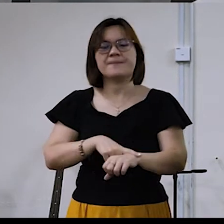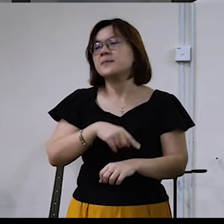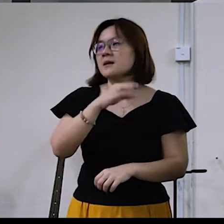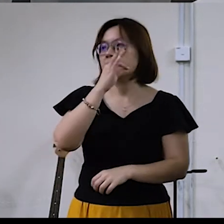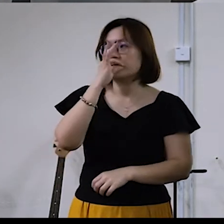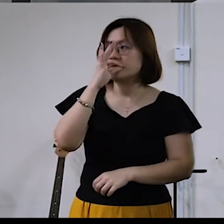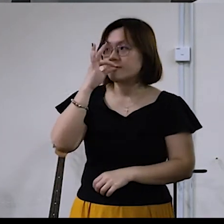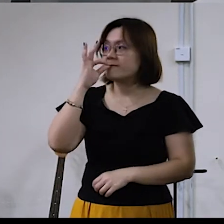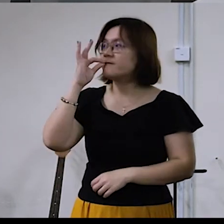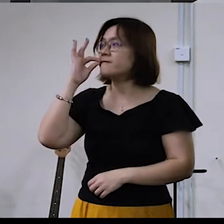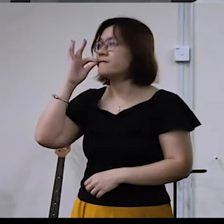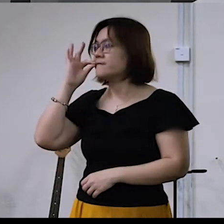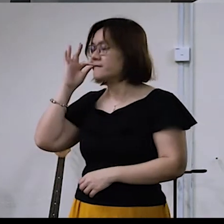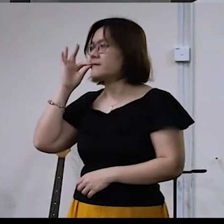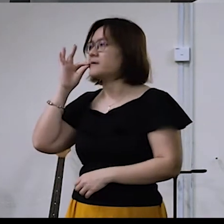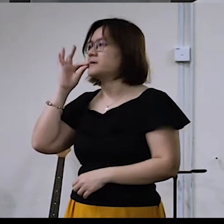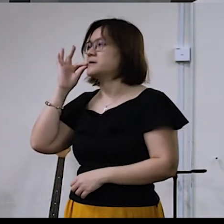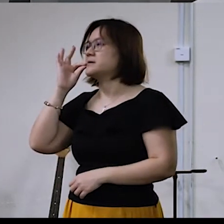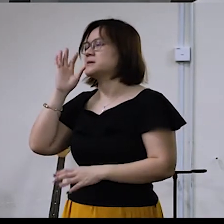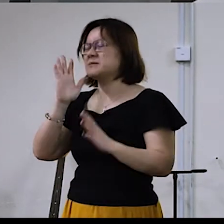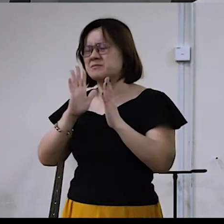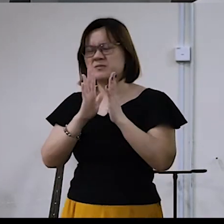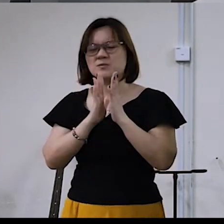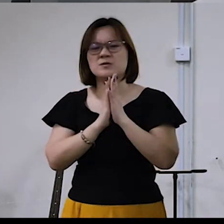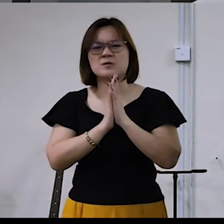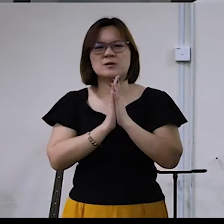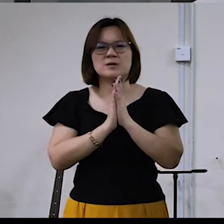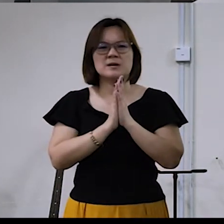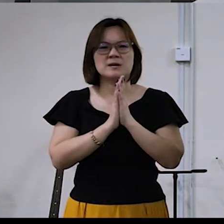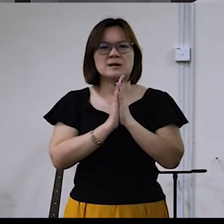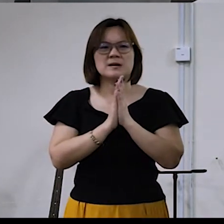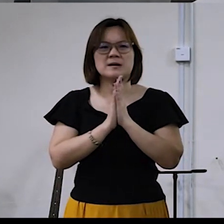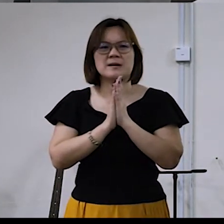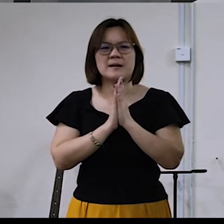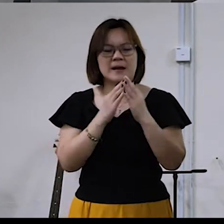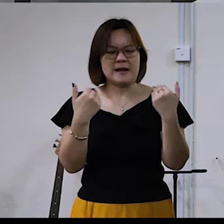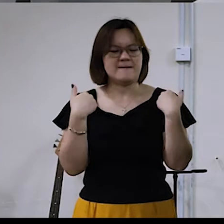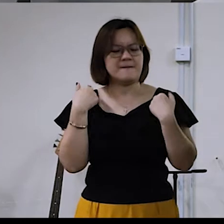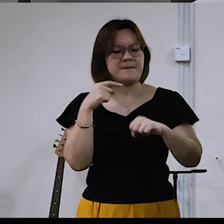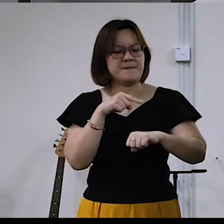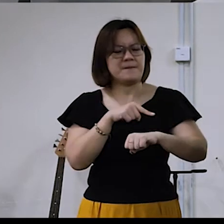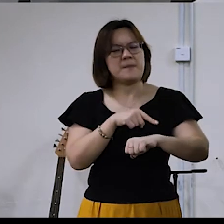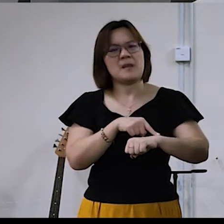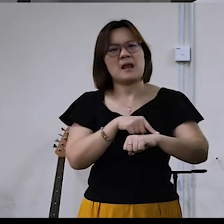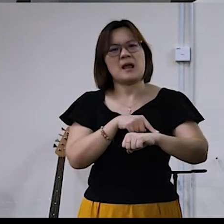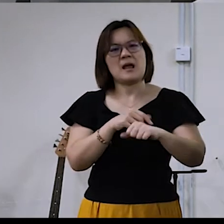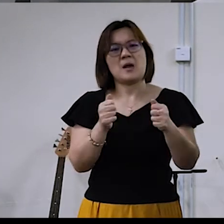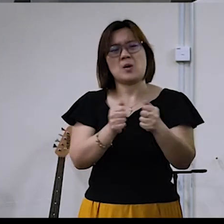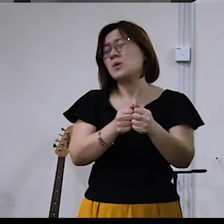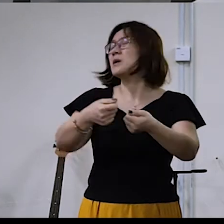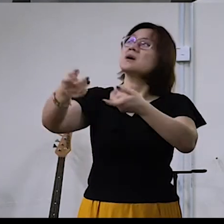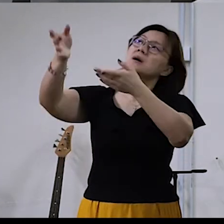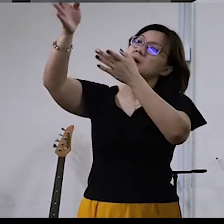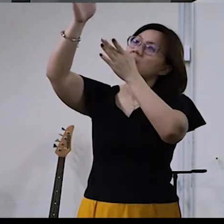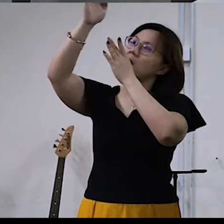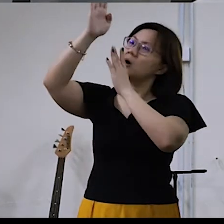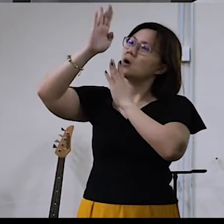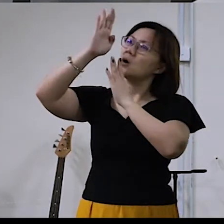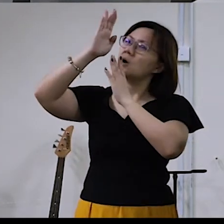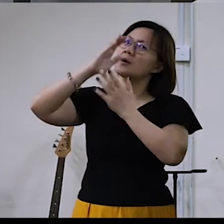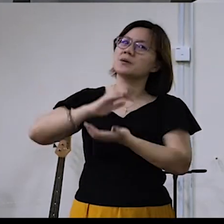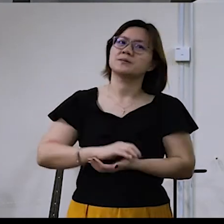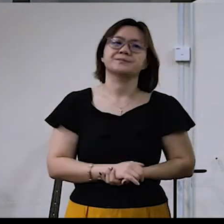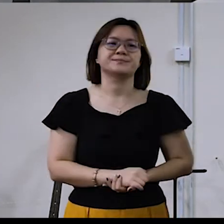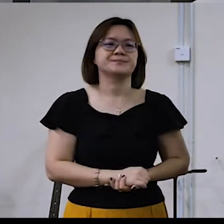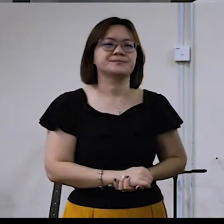fasting throughout the year. Who can say amen? Amen. It's good to be on your knees throughout the year, but you can't even do during the Lenten season. Don't